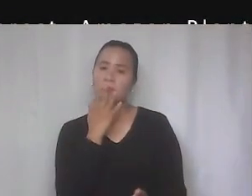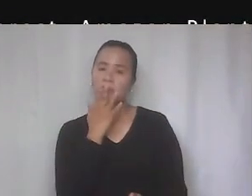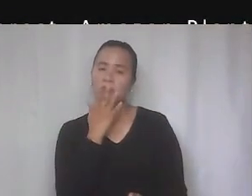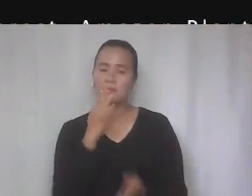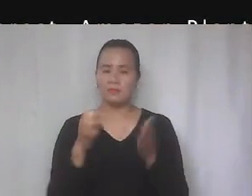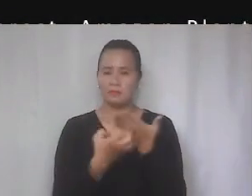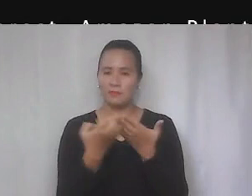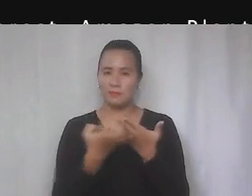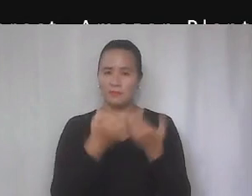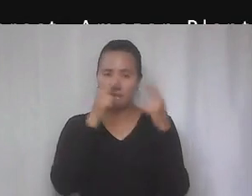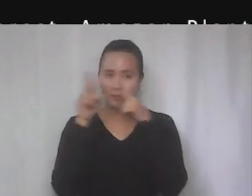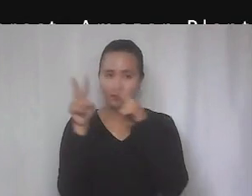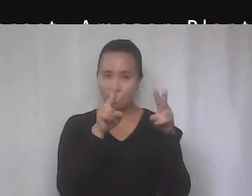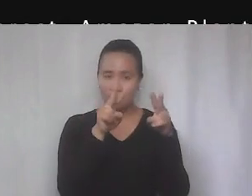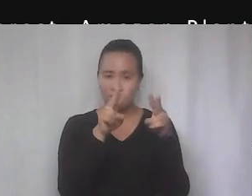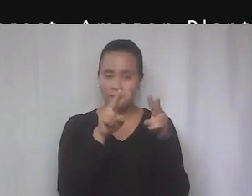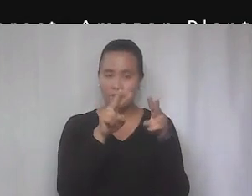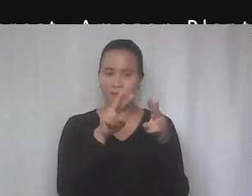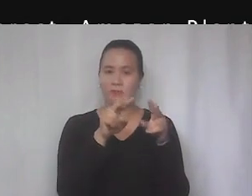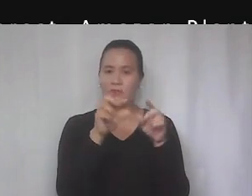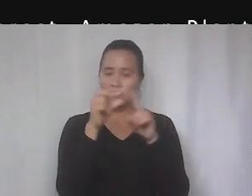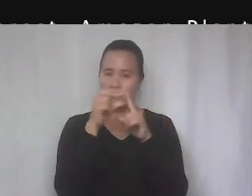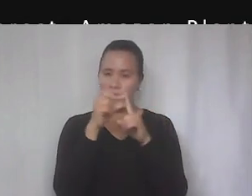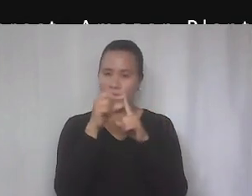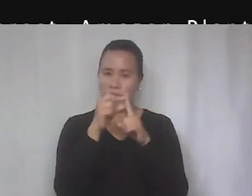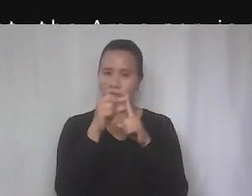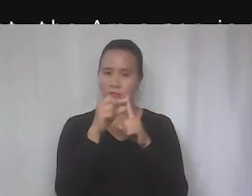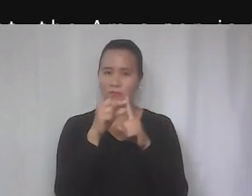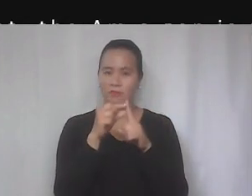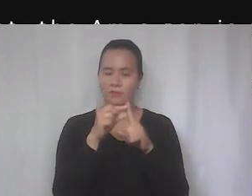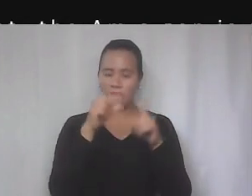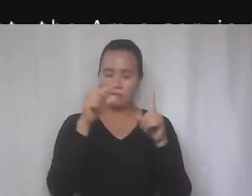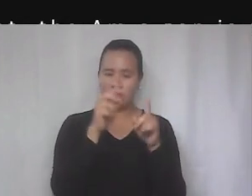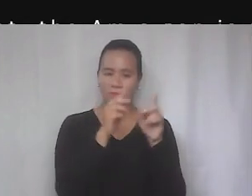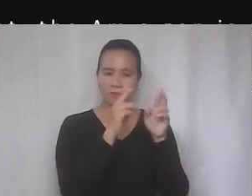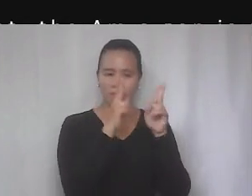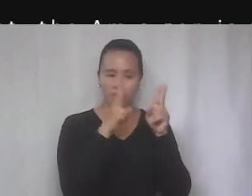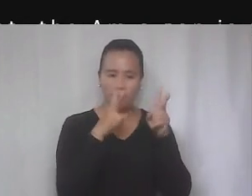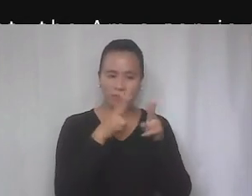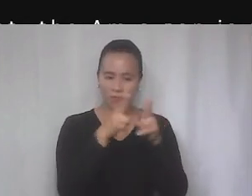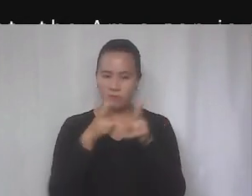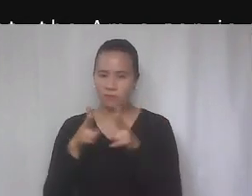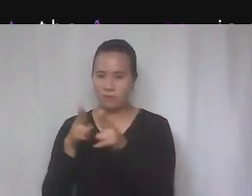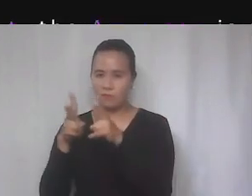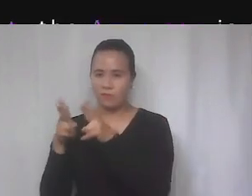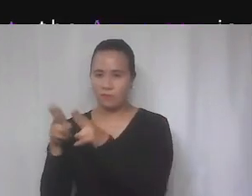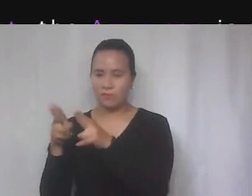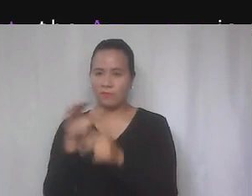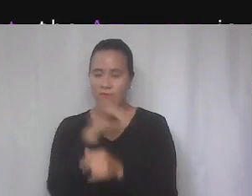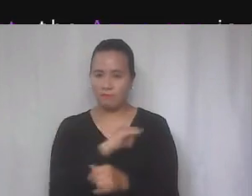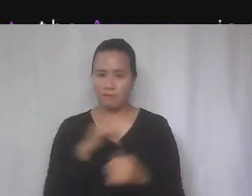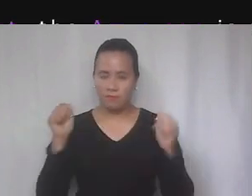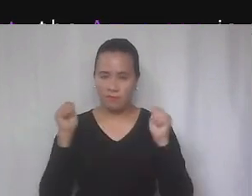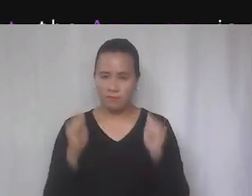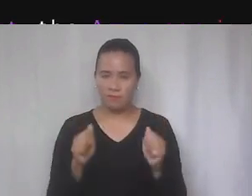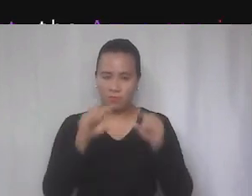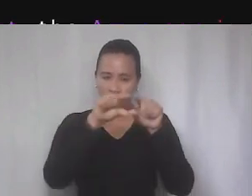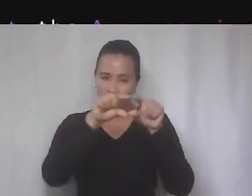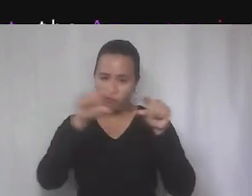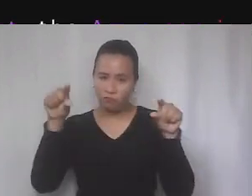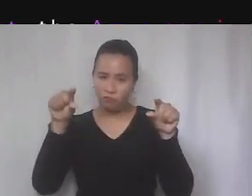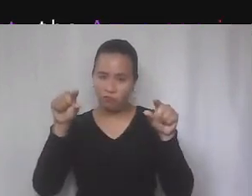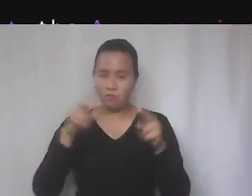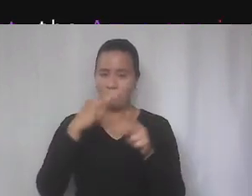you can turn the syllables on as well and break them down with a single click. I can highlight the different parts of speech like nouns,